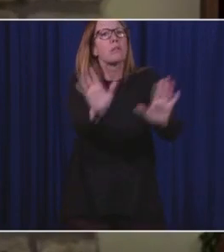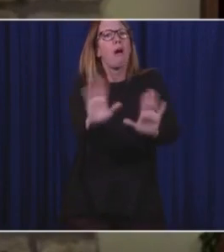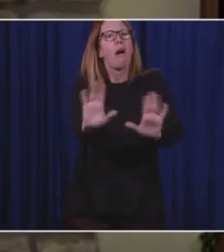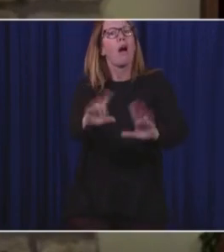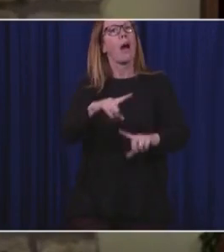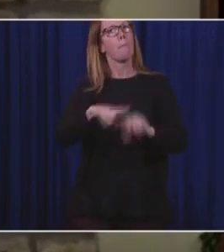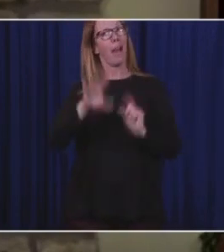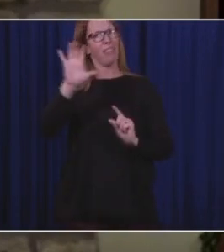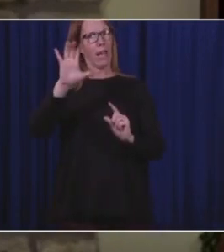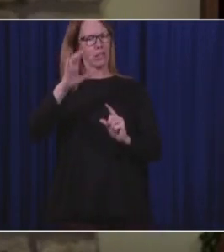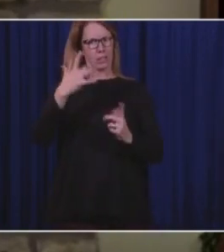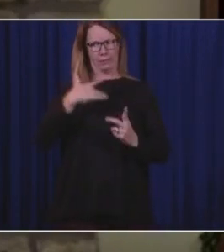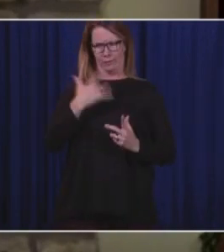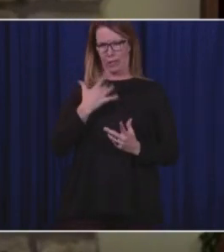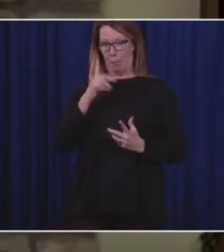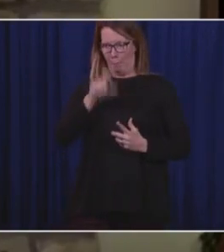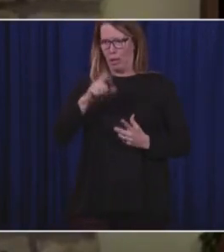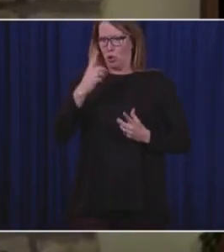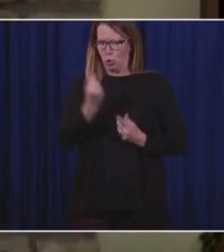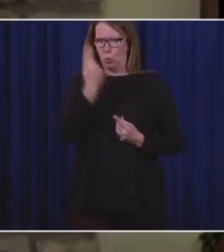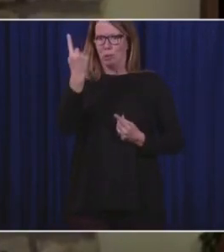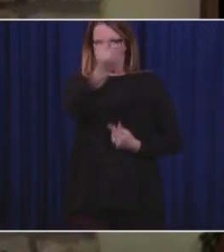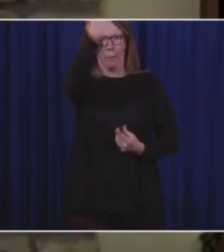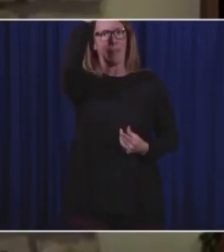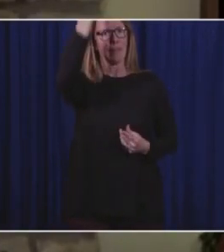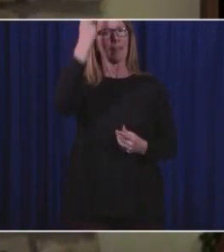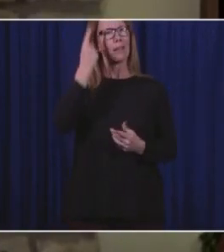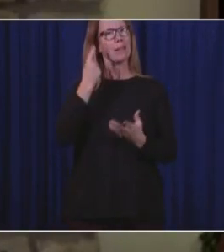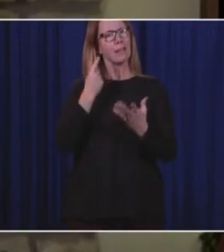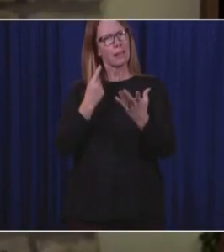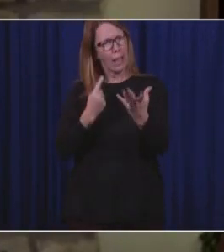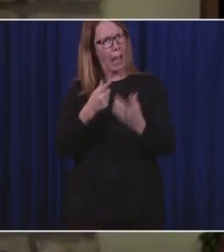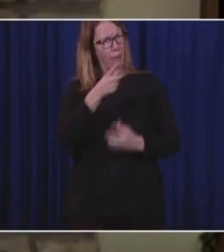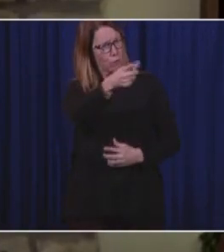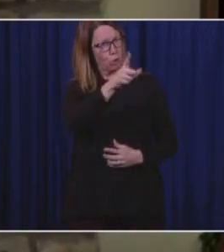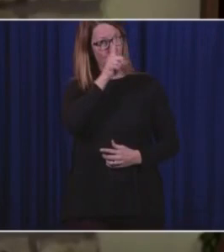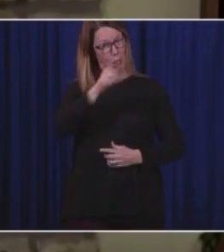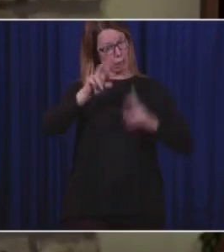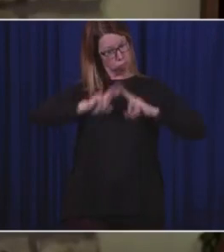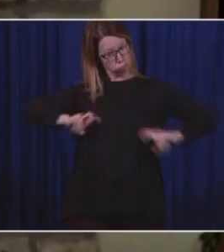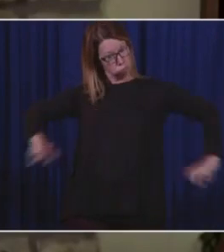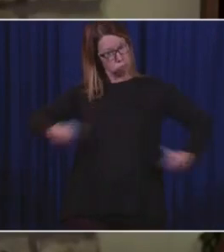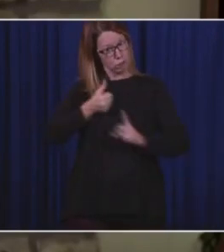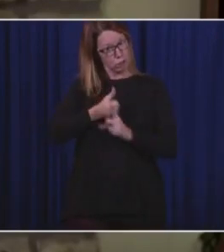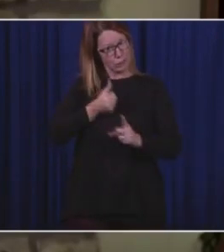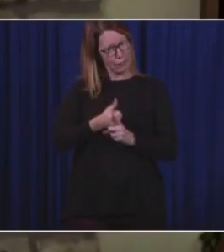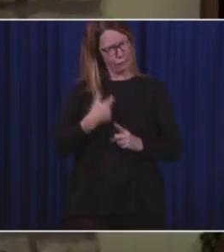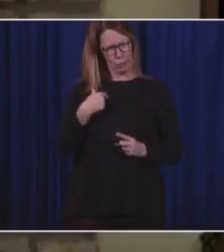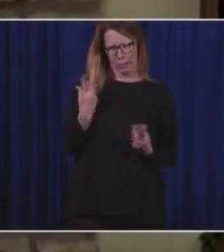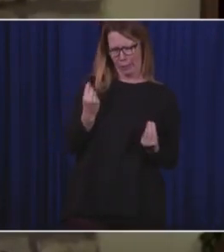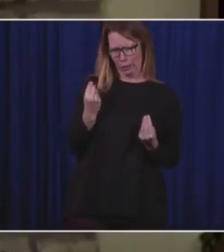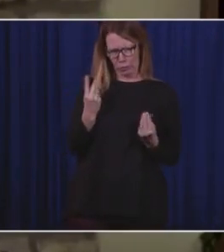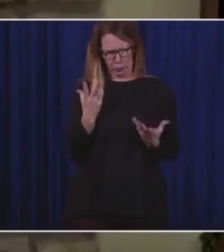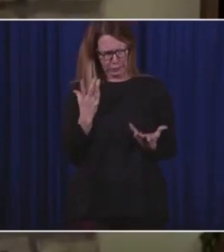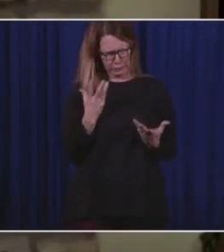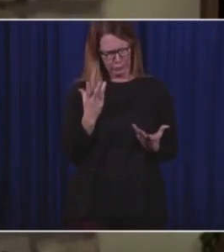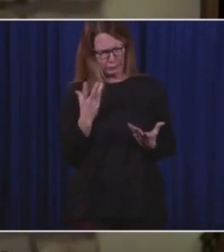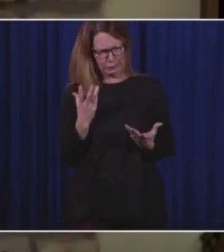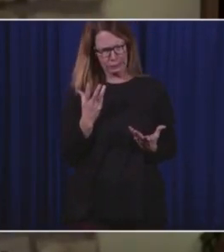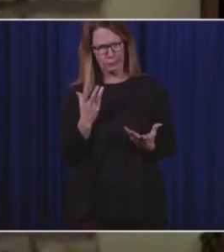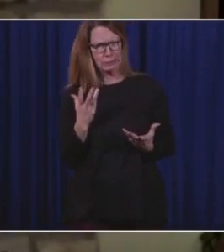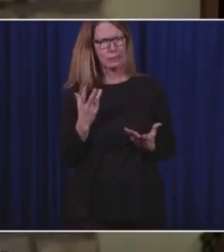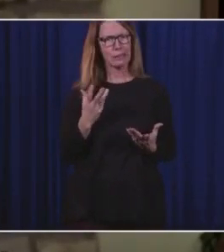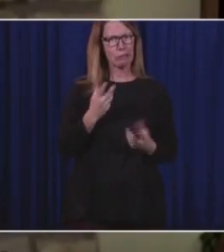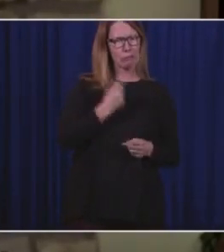human nature to want to do something. Have you had a chance to look at yourself and say, what am I doing here? And yeah, have you looked at